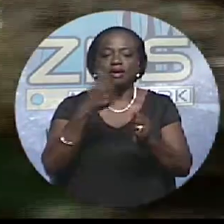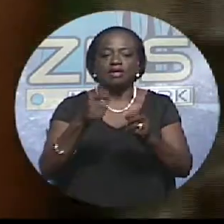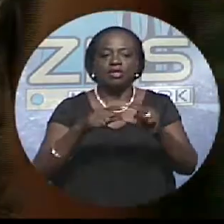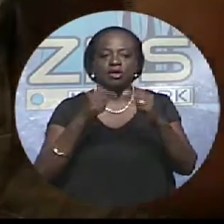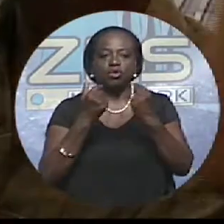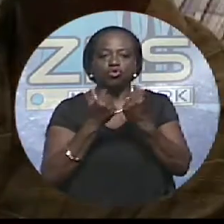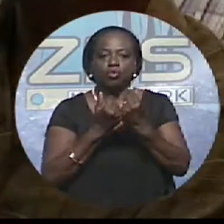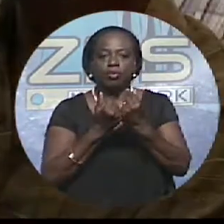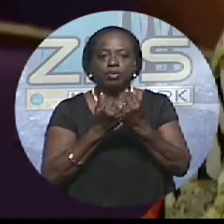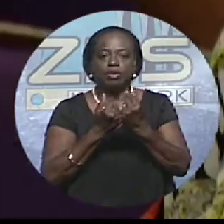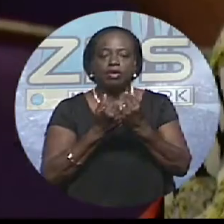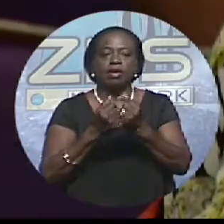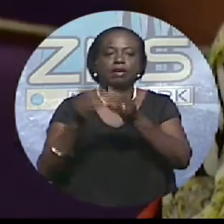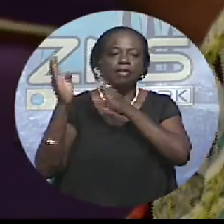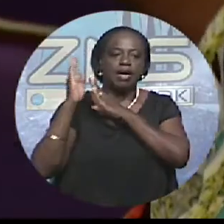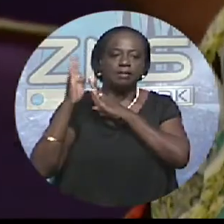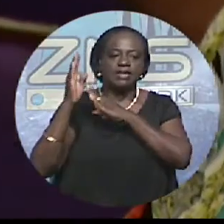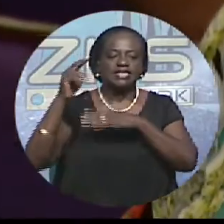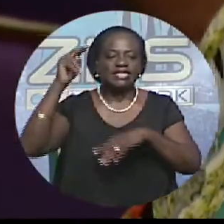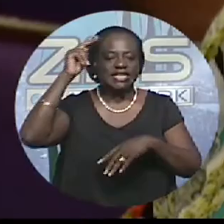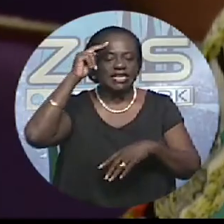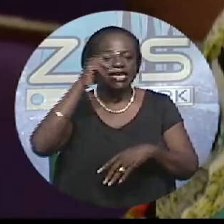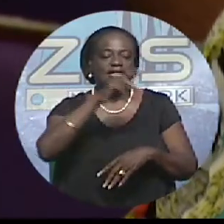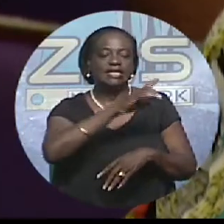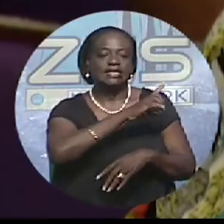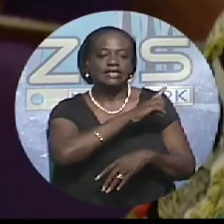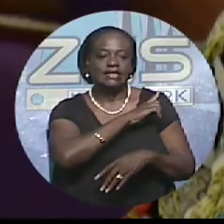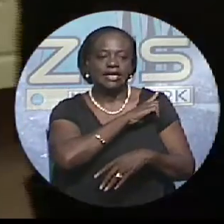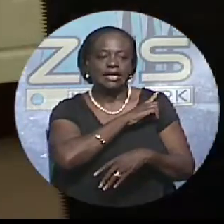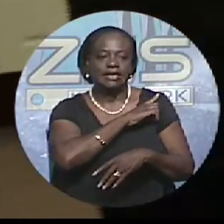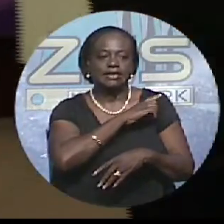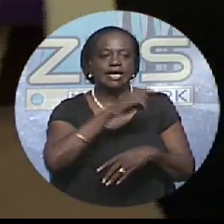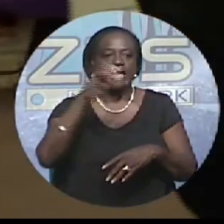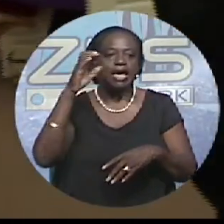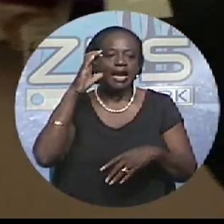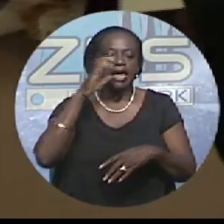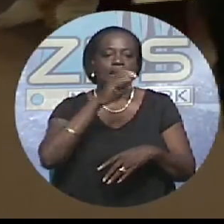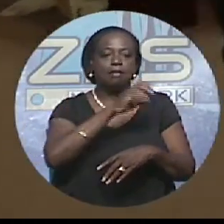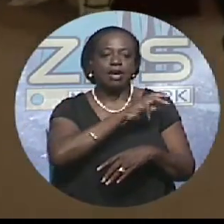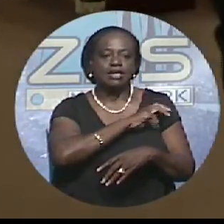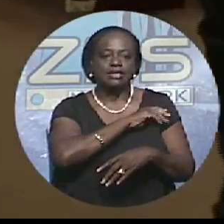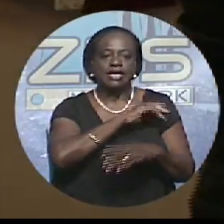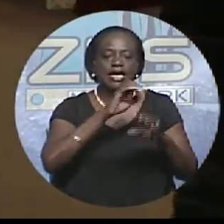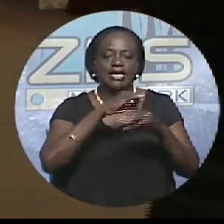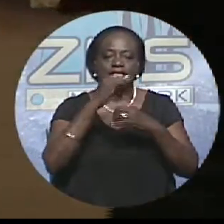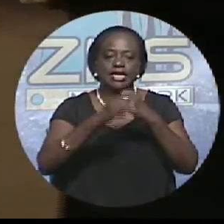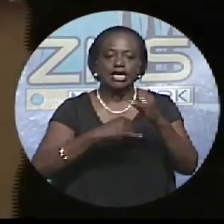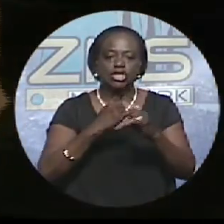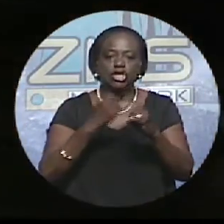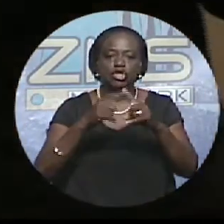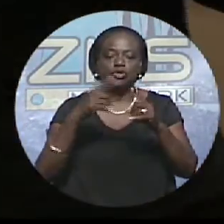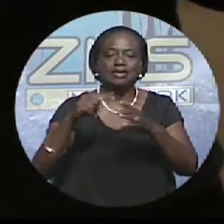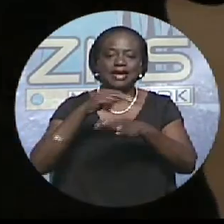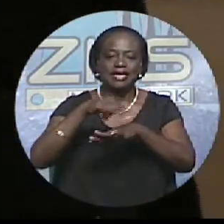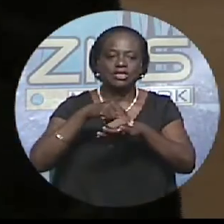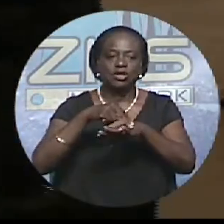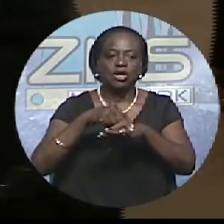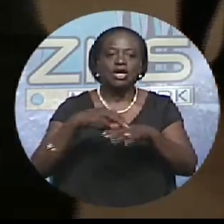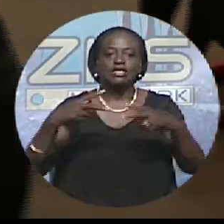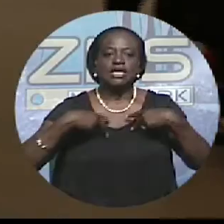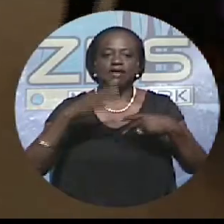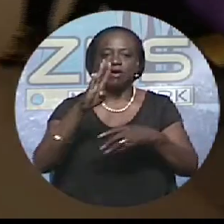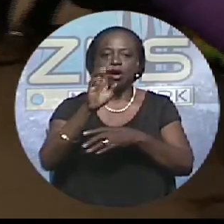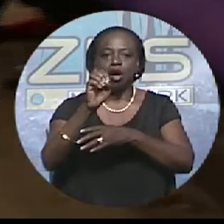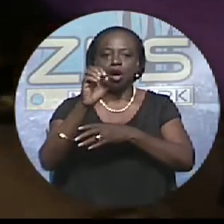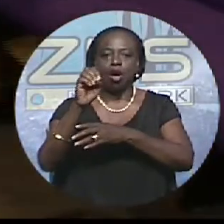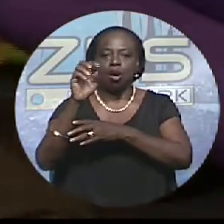Leo Douglas, invited Dr. Helen Delahouze Clay of Mark Setters International down to Nassau to host a boot camp with the intent